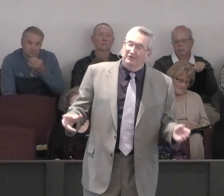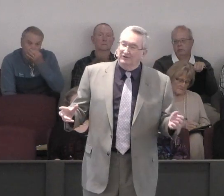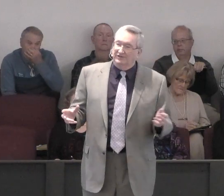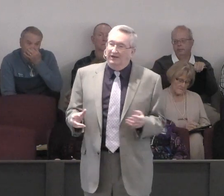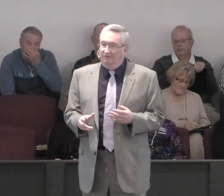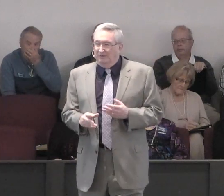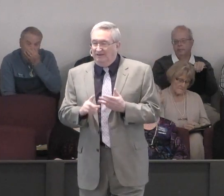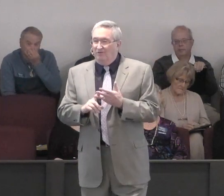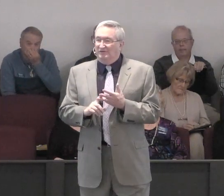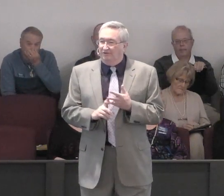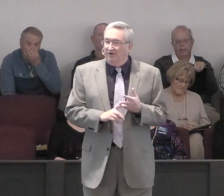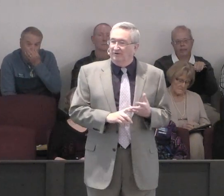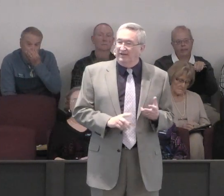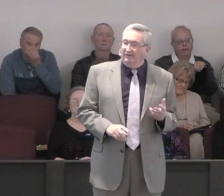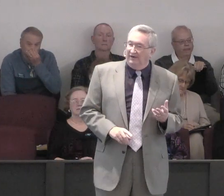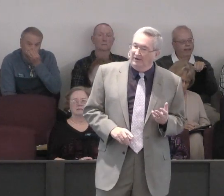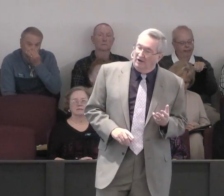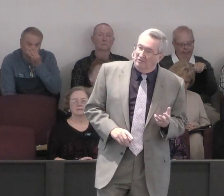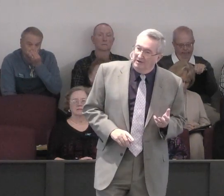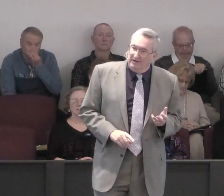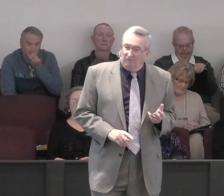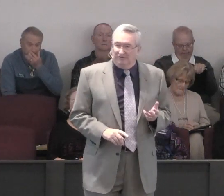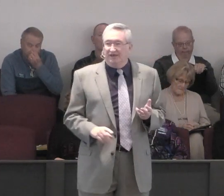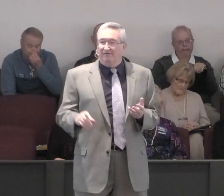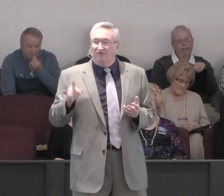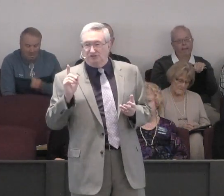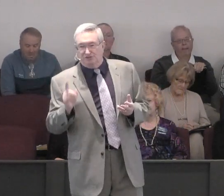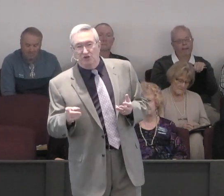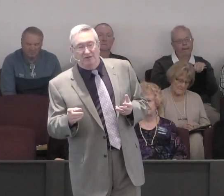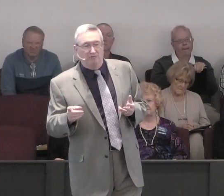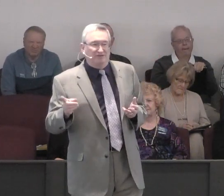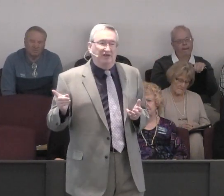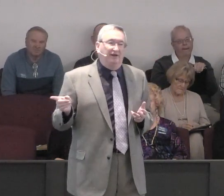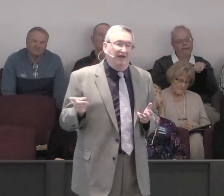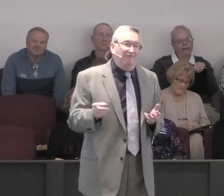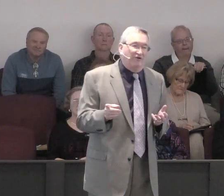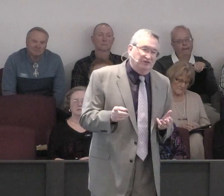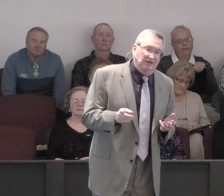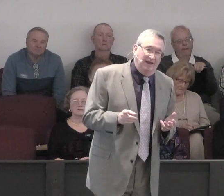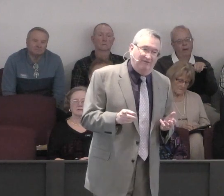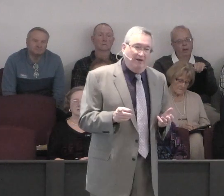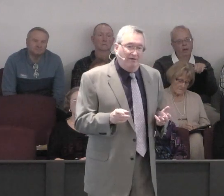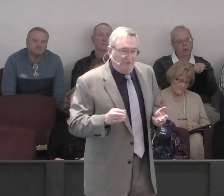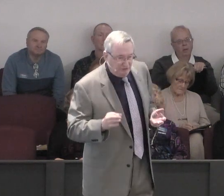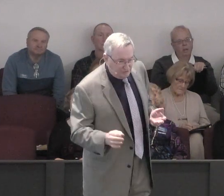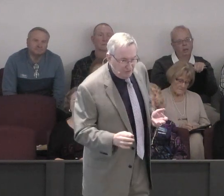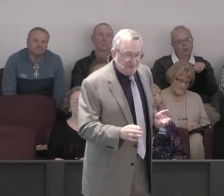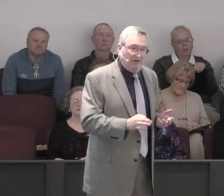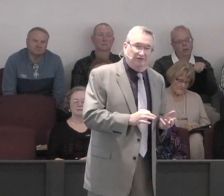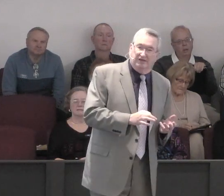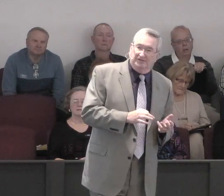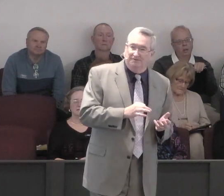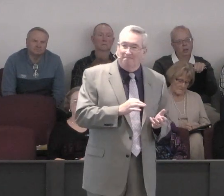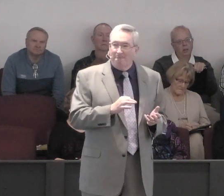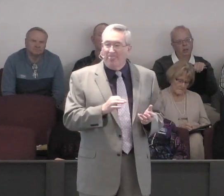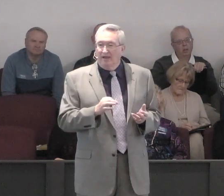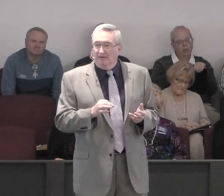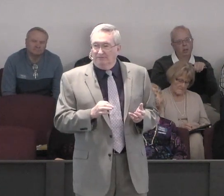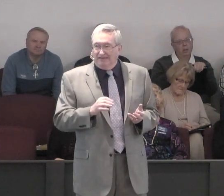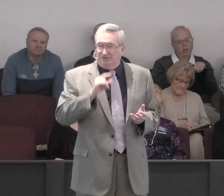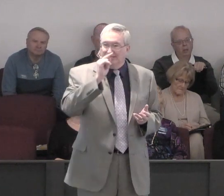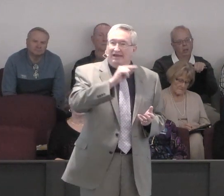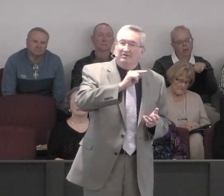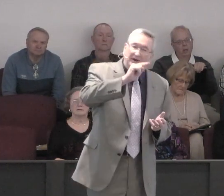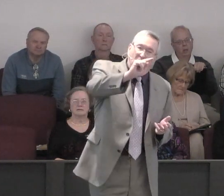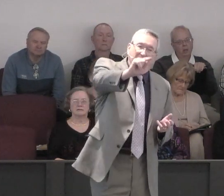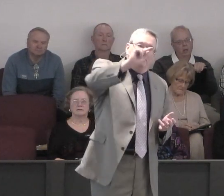Jesus knew those things. But then there was a third thing that he knew. We see it in verse 2, and then we see it again in verse 11. Verse 2 tells us